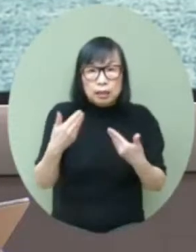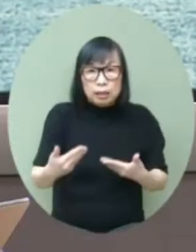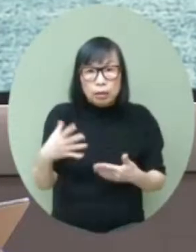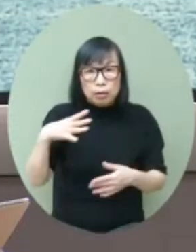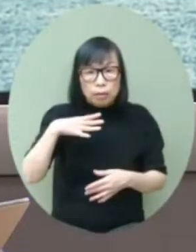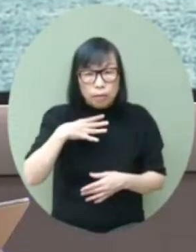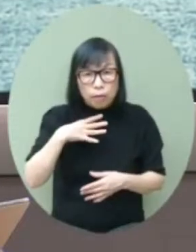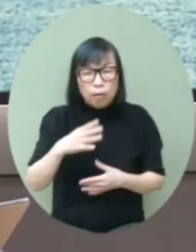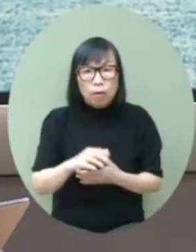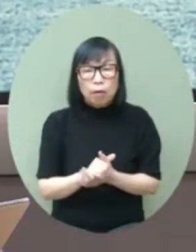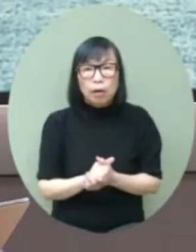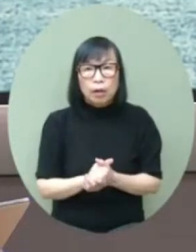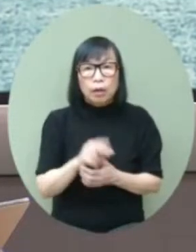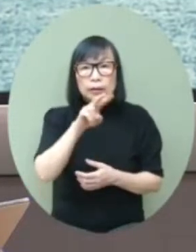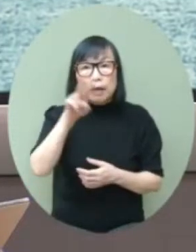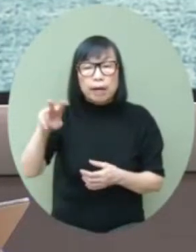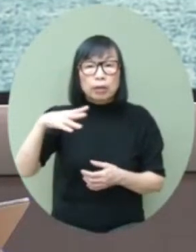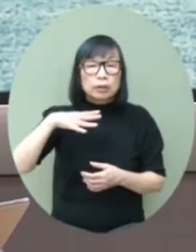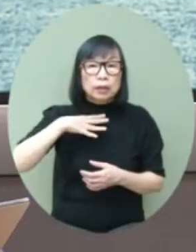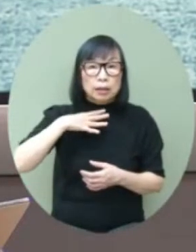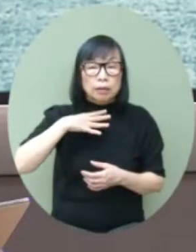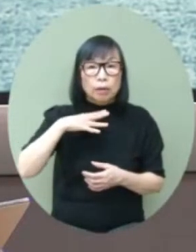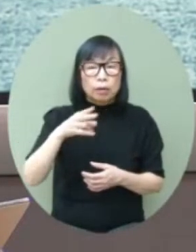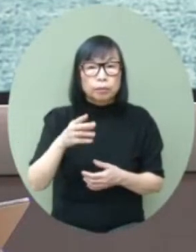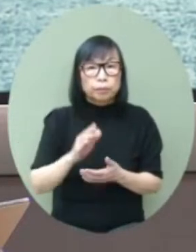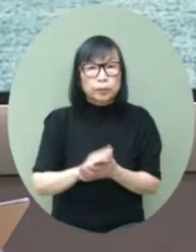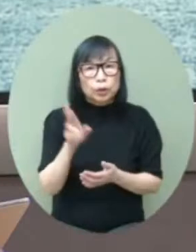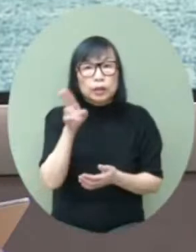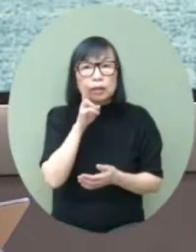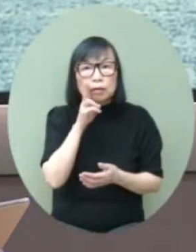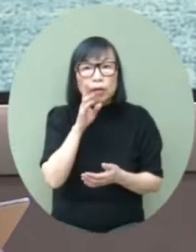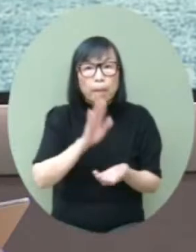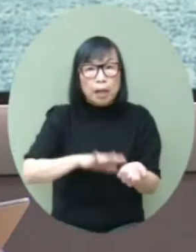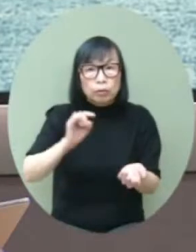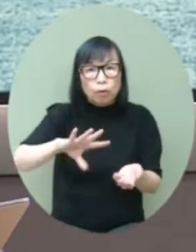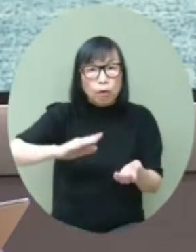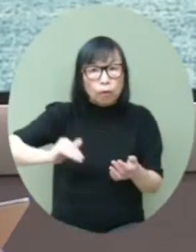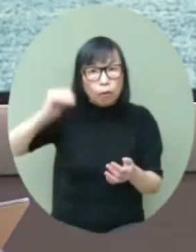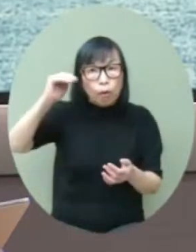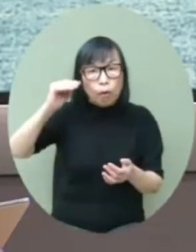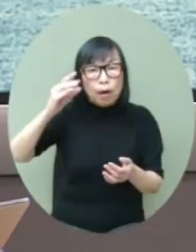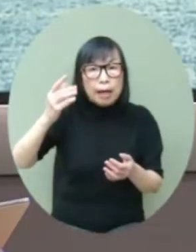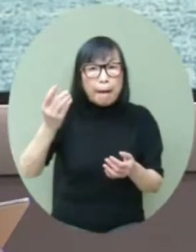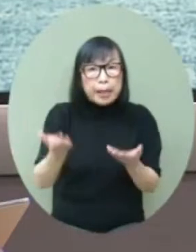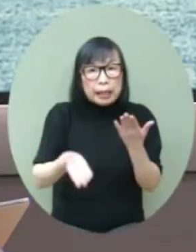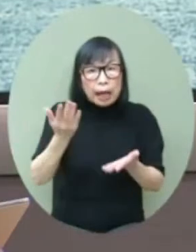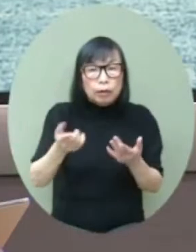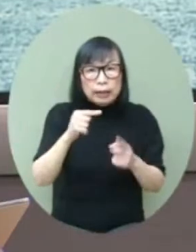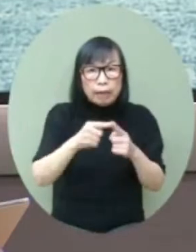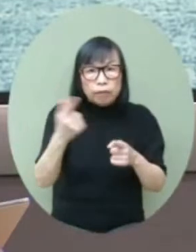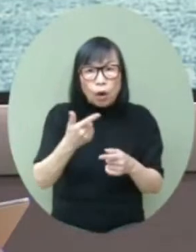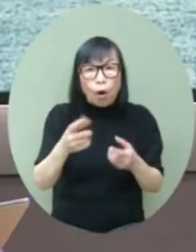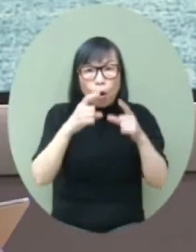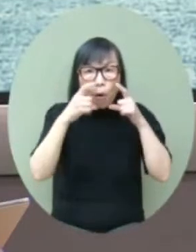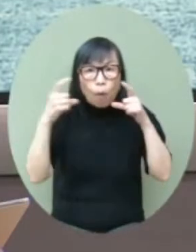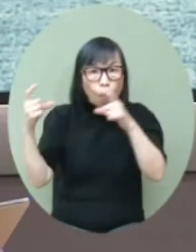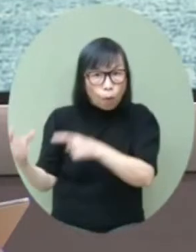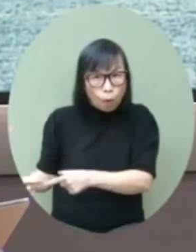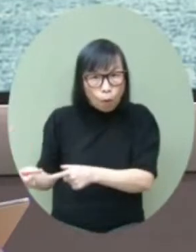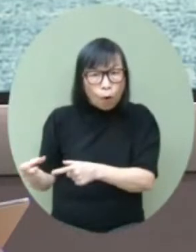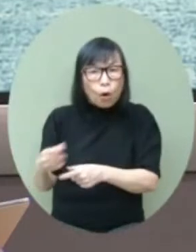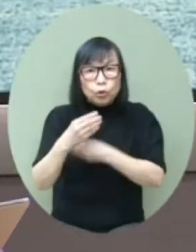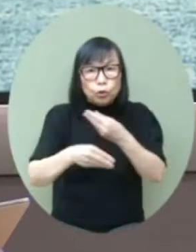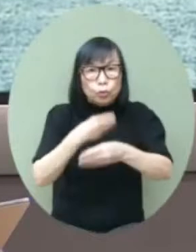rather close to her in restaurants and so on. So it would appear that while she was having a very high viral load, she